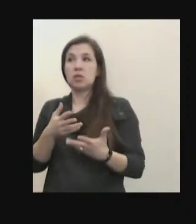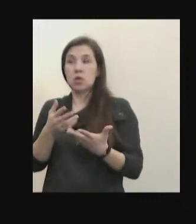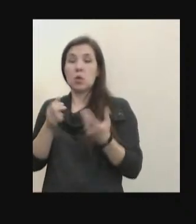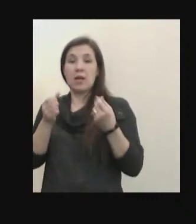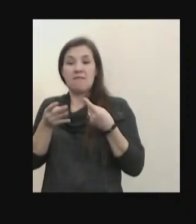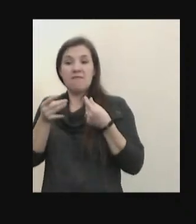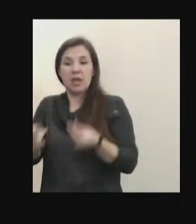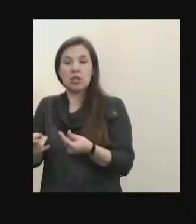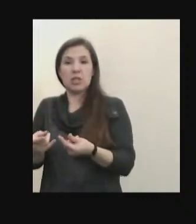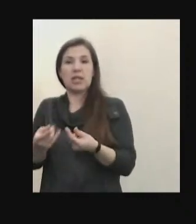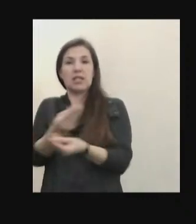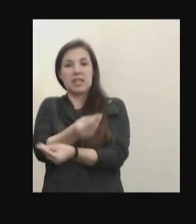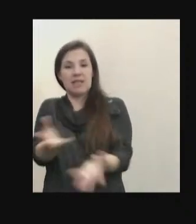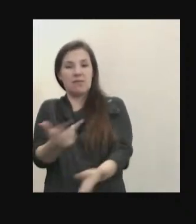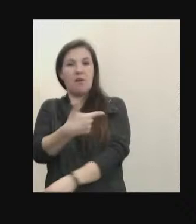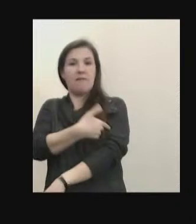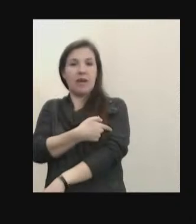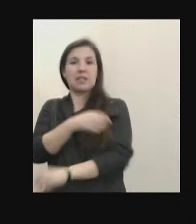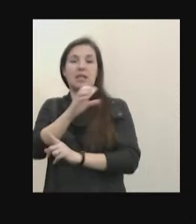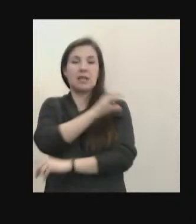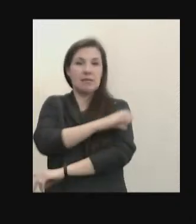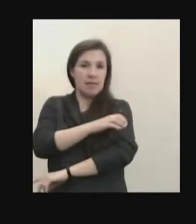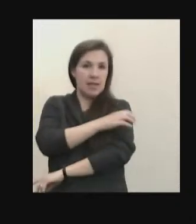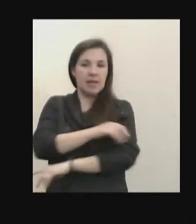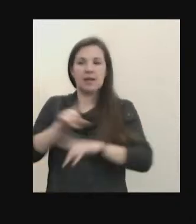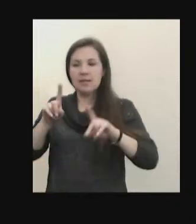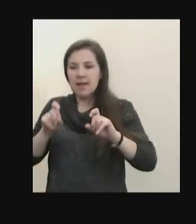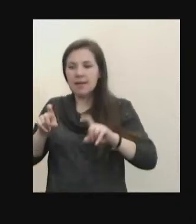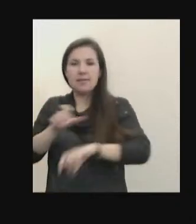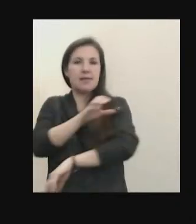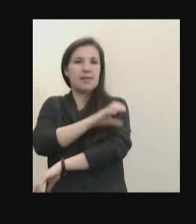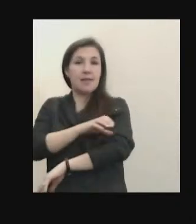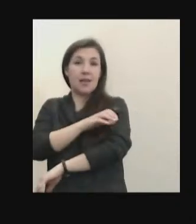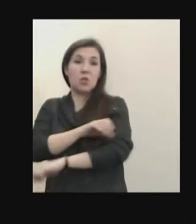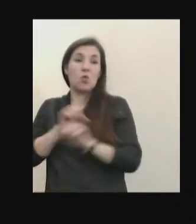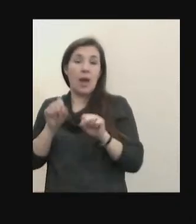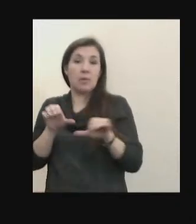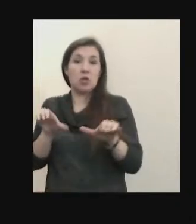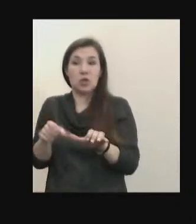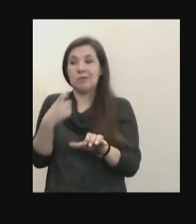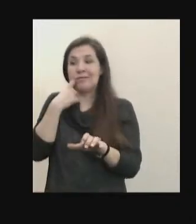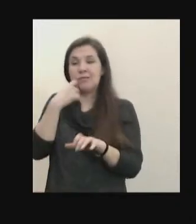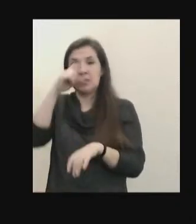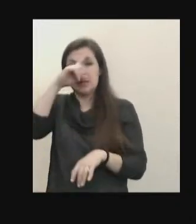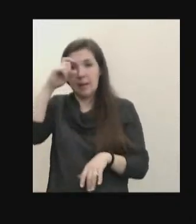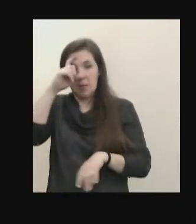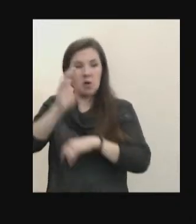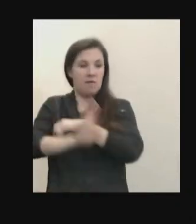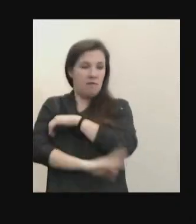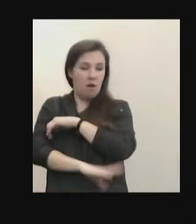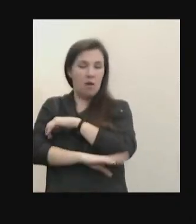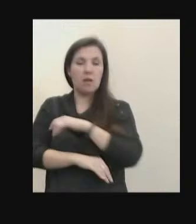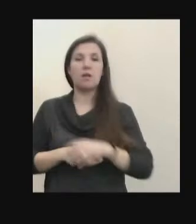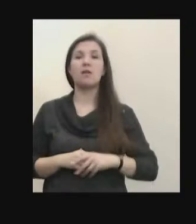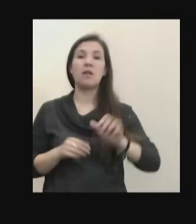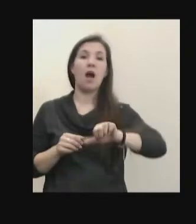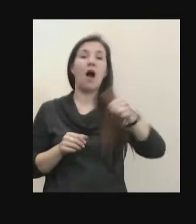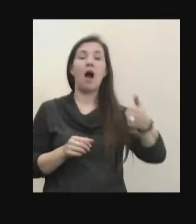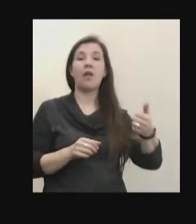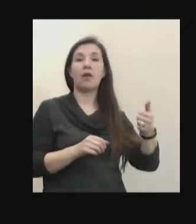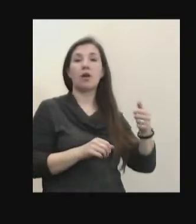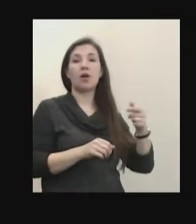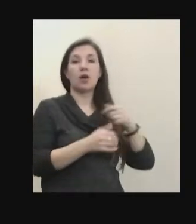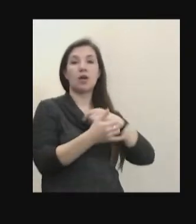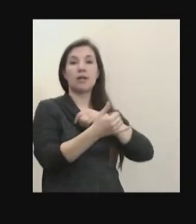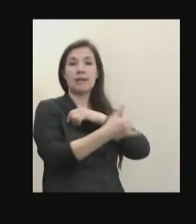deliver vaccine clinics and testing clinics, and we were able to do that throughout the summer and the fall. The other counties, there actually is only one other county